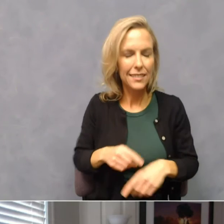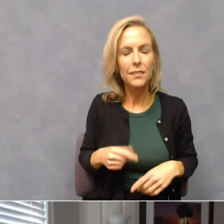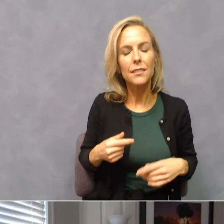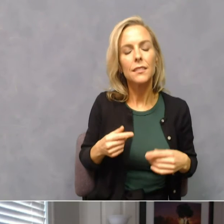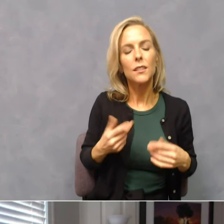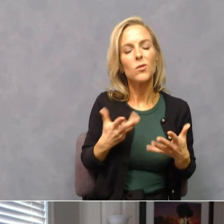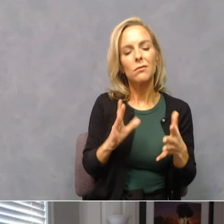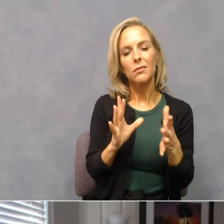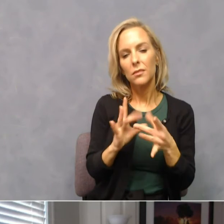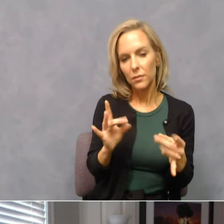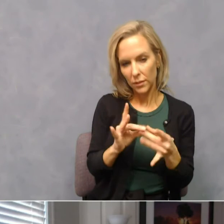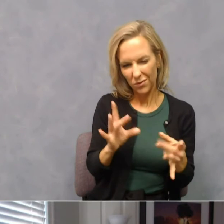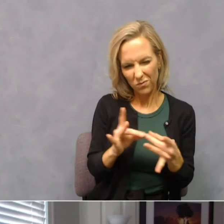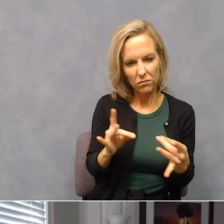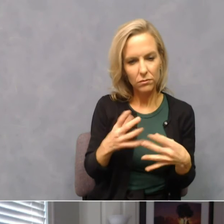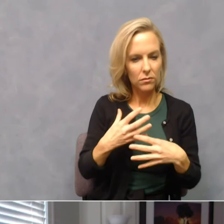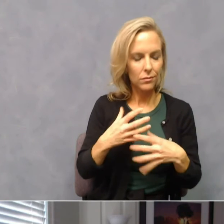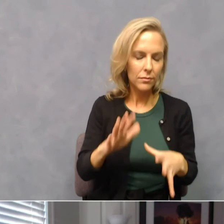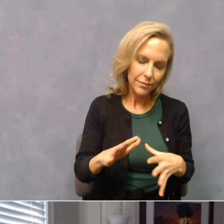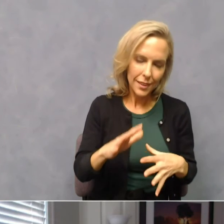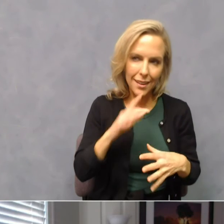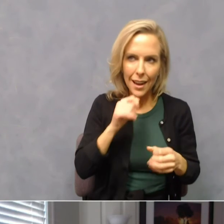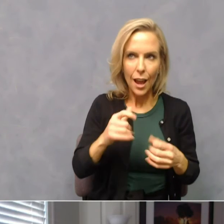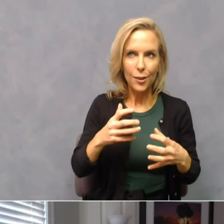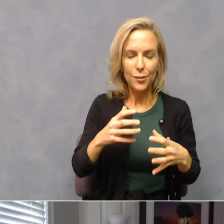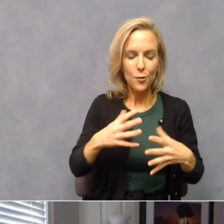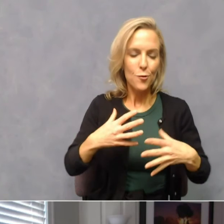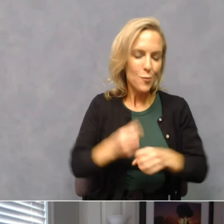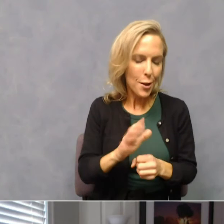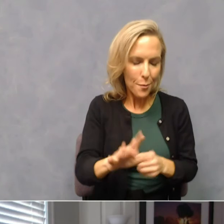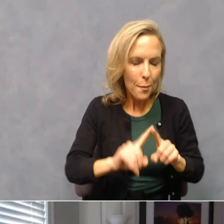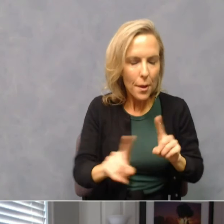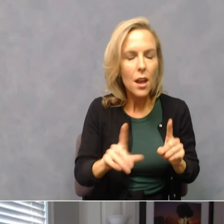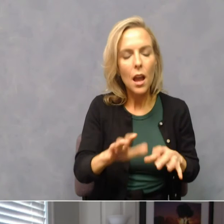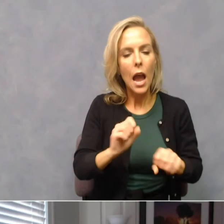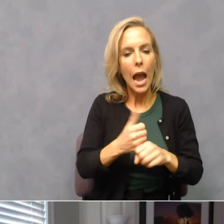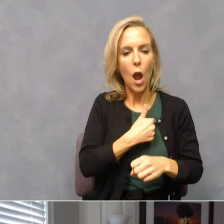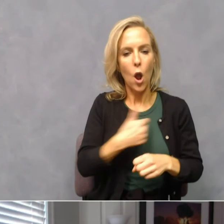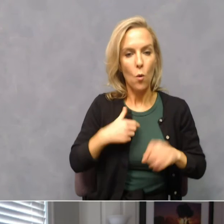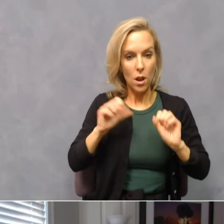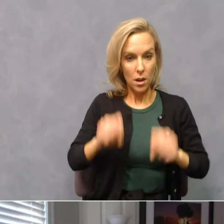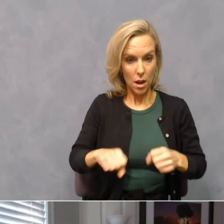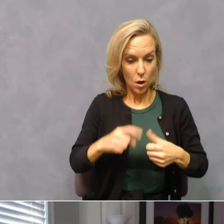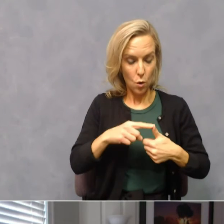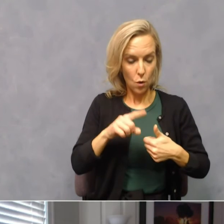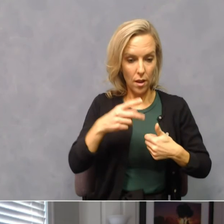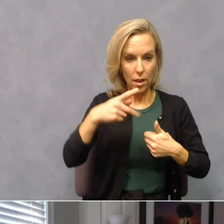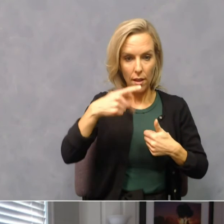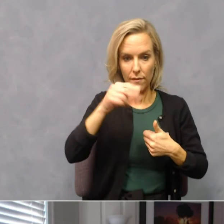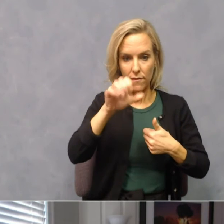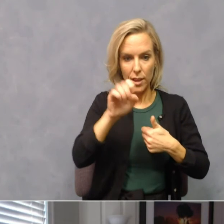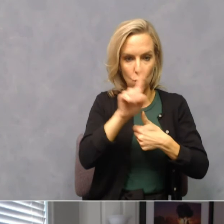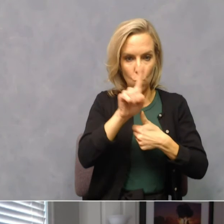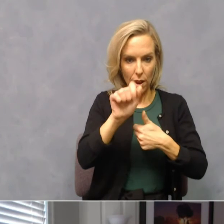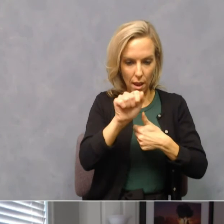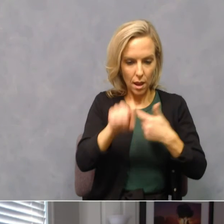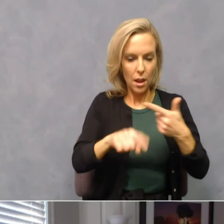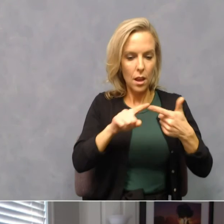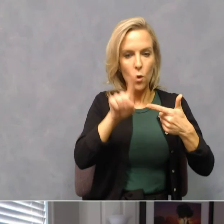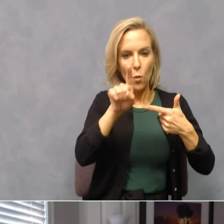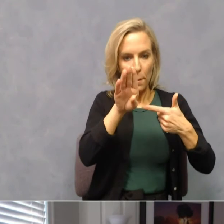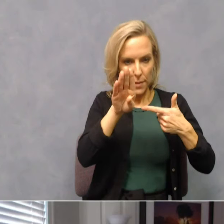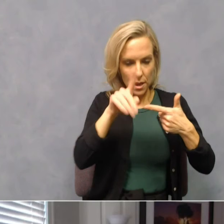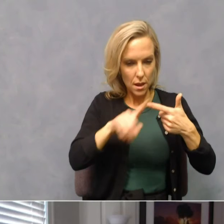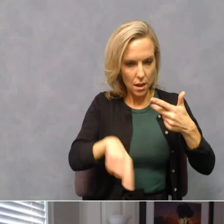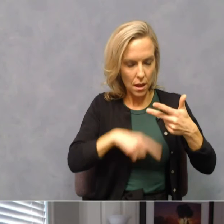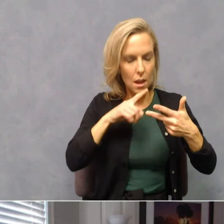quickly, or not so quickly, about how we're going to work through phase 1A and then phase 1B and some of the different priorities